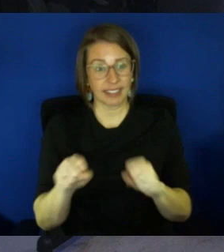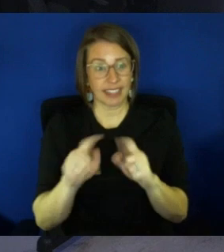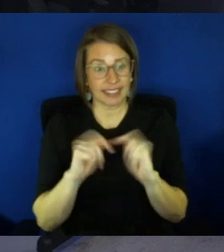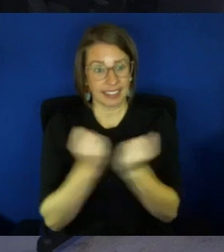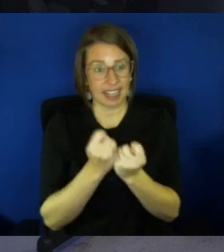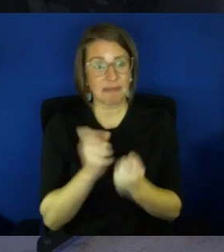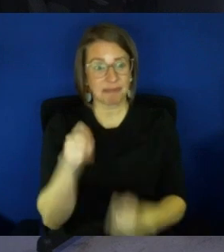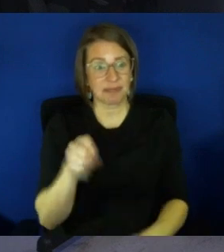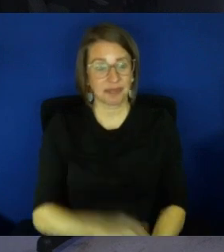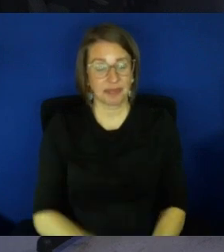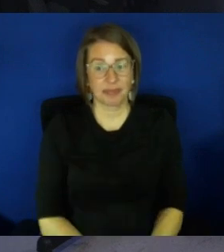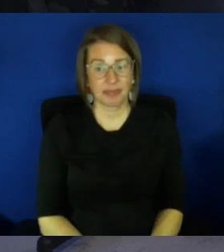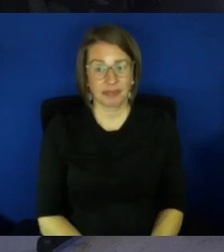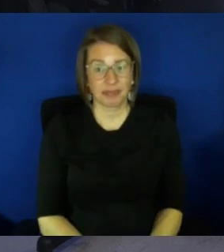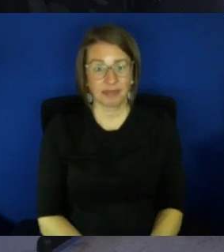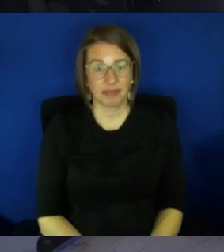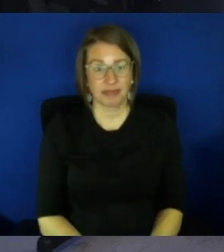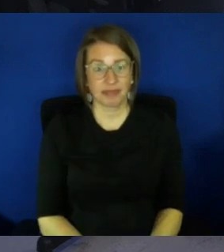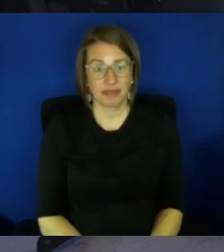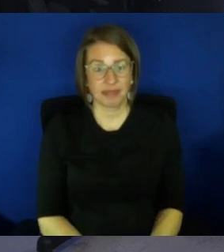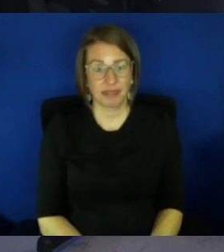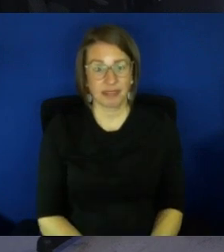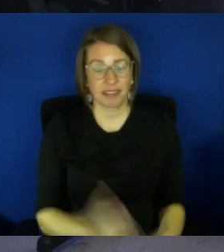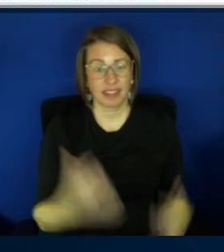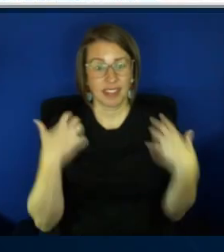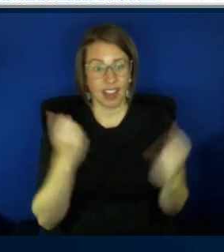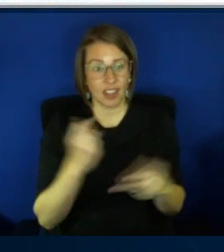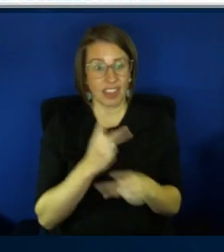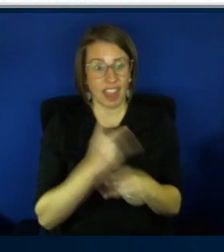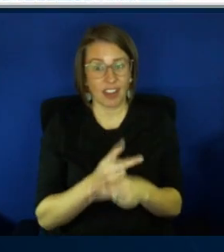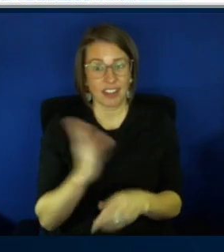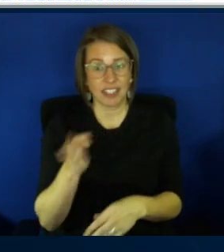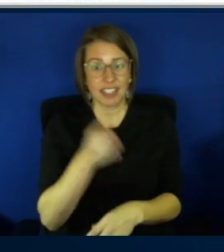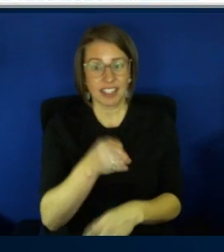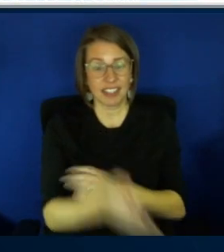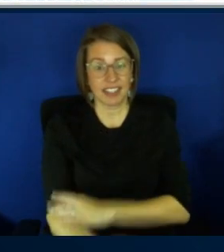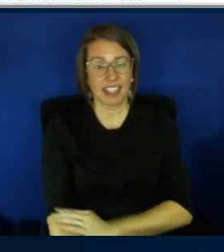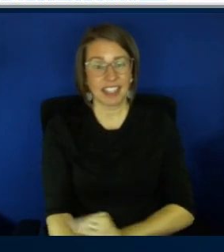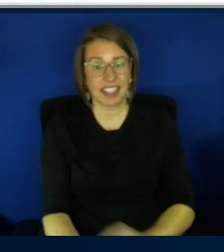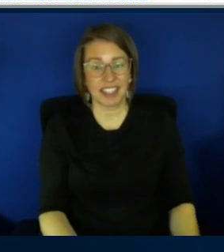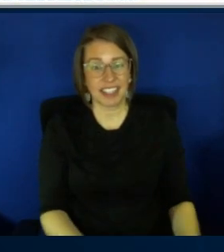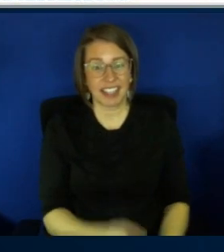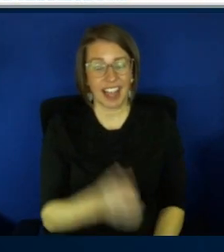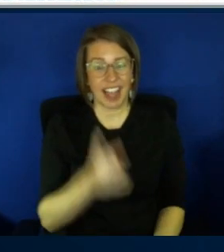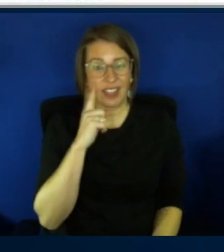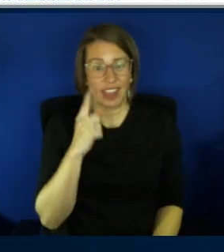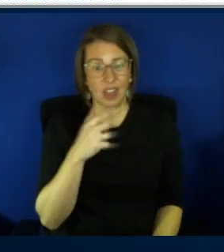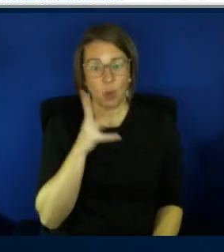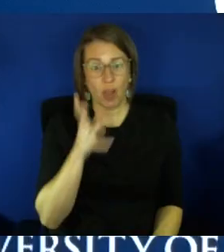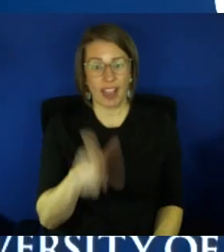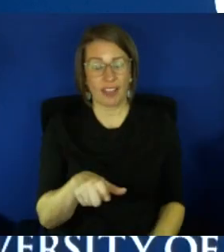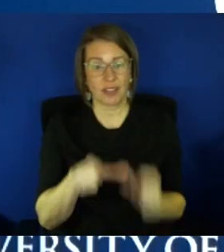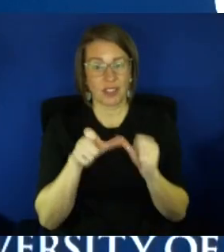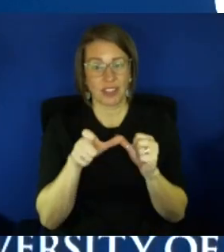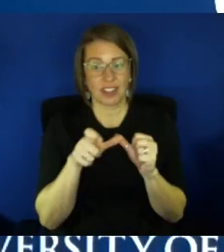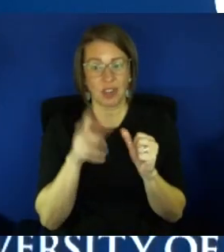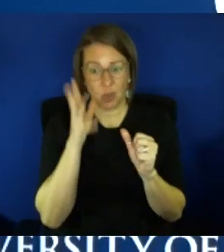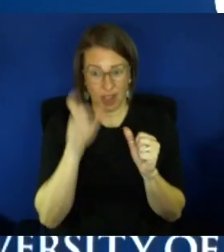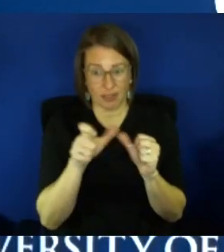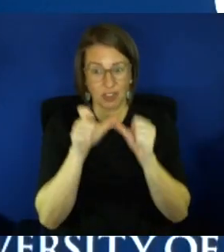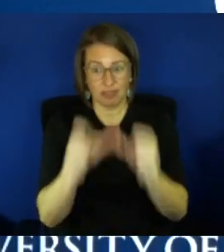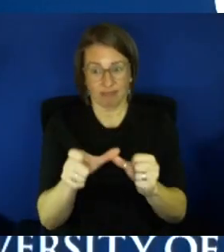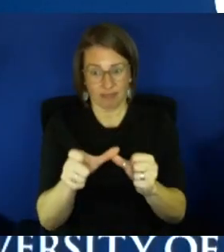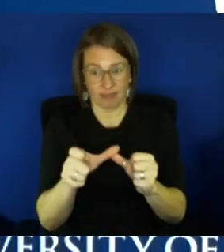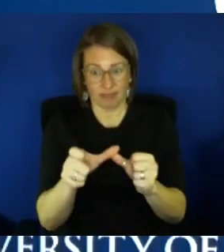Army, did. in healthcare, in football. Hawk, final thoughts. Yeah, I think we're going to have to continue to endorse vaccines. There